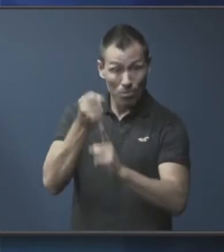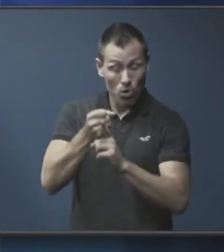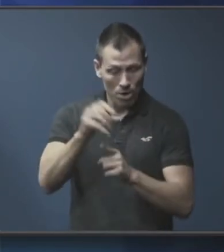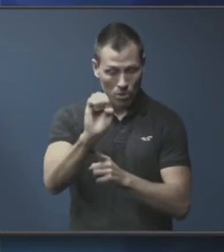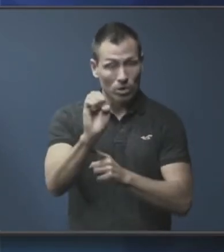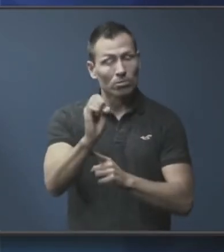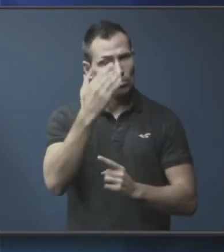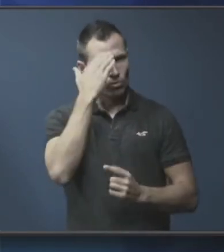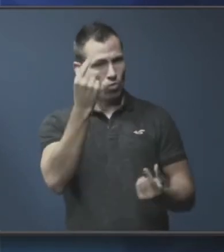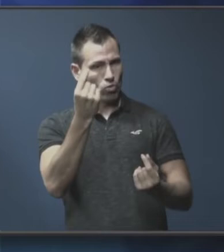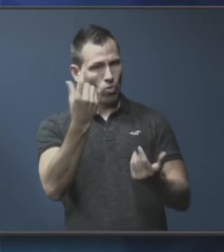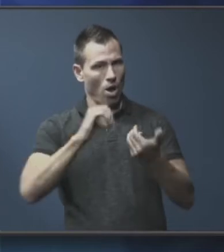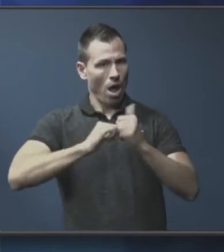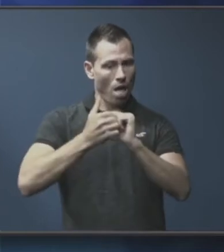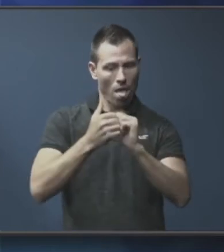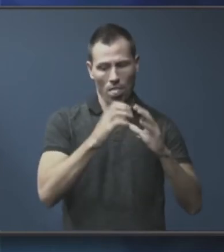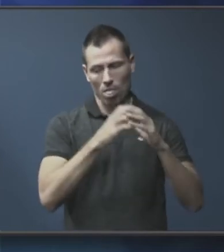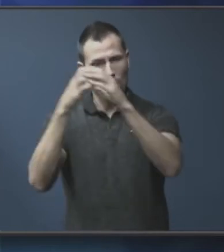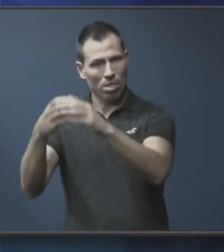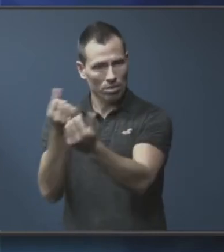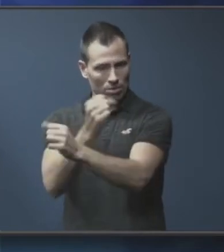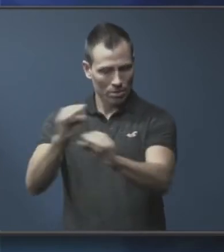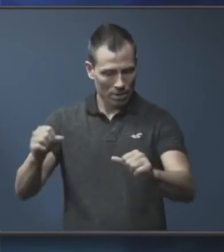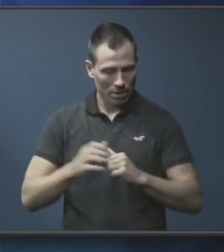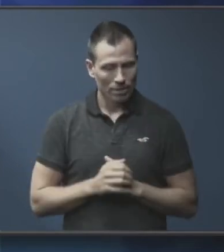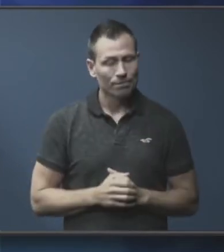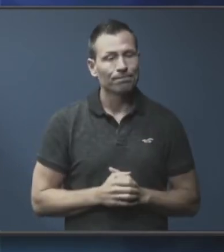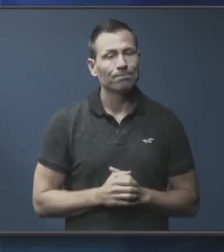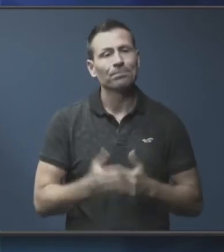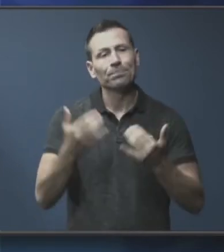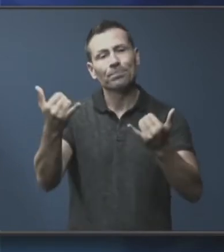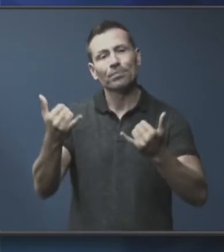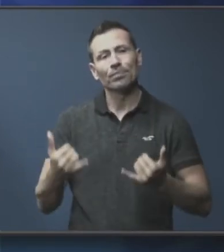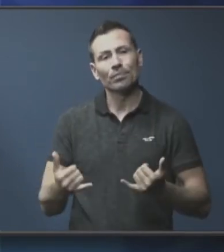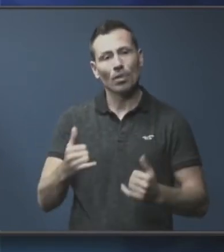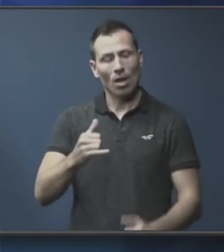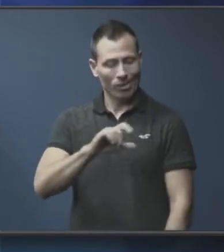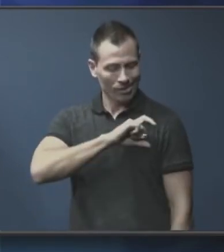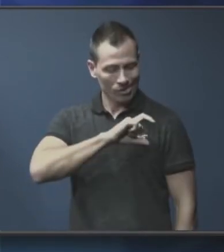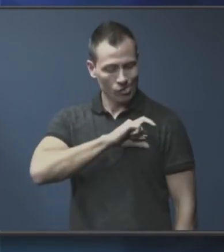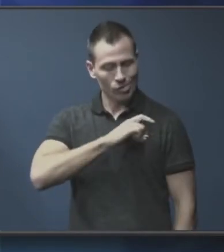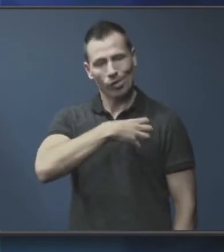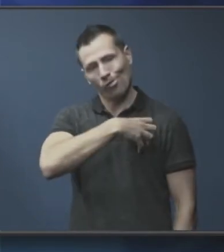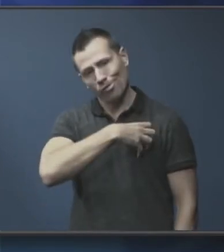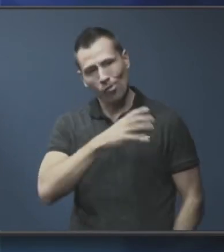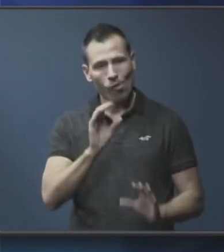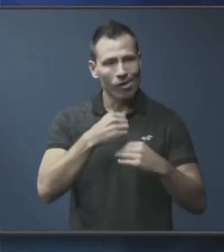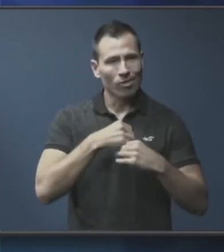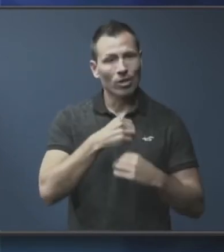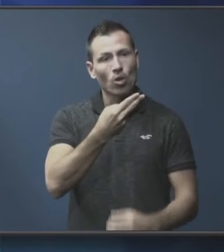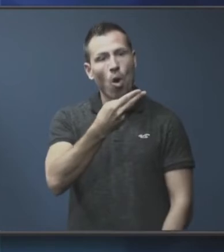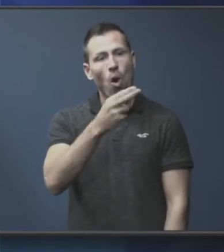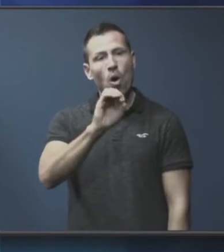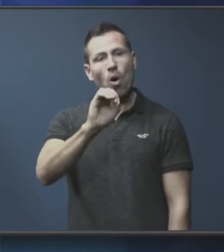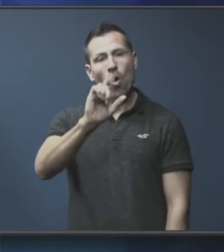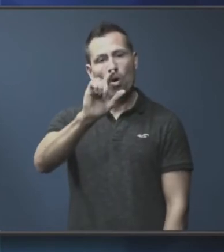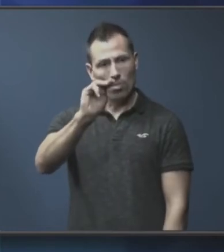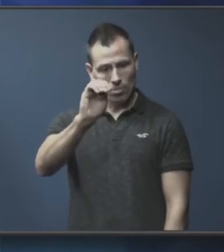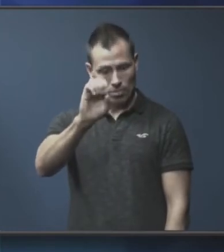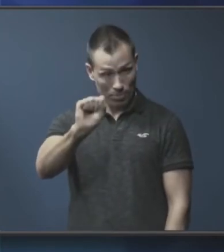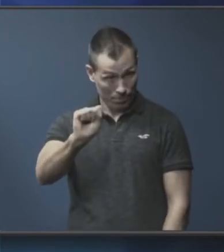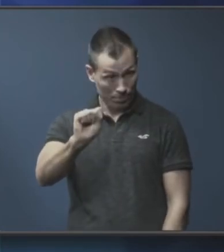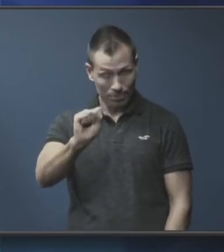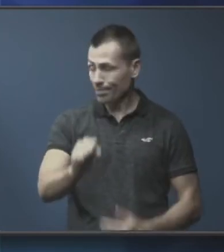Next, I'd like to introduce Lieutenant Colonel David Holmes from the Broward Sheriff's Office. Thank you, Mr. Mayor. It's